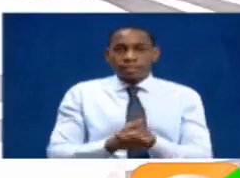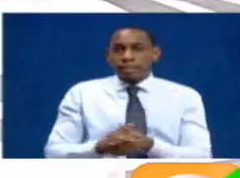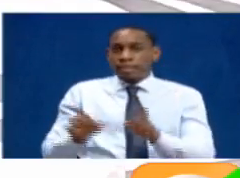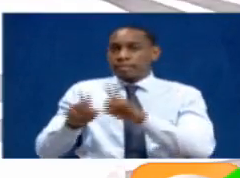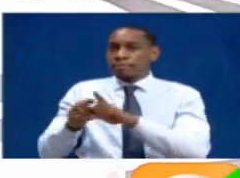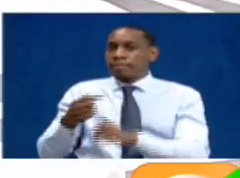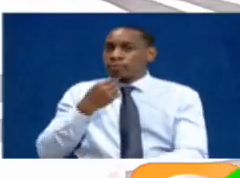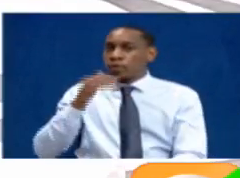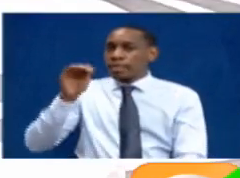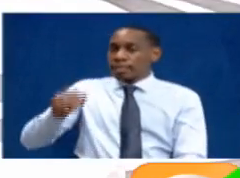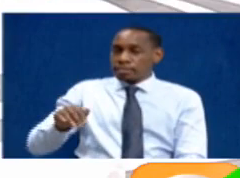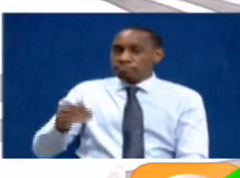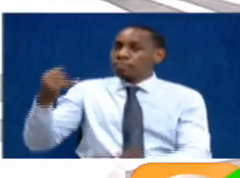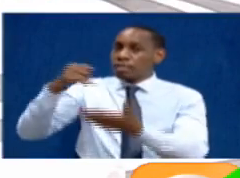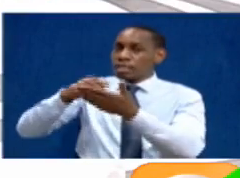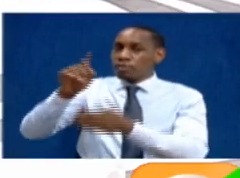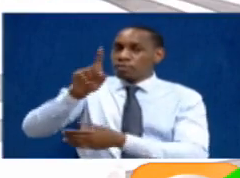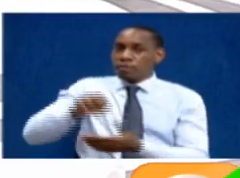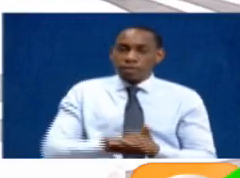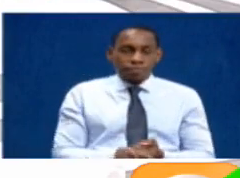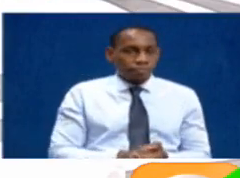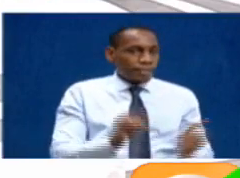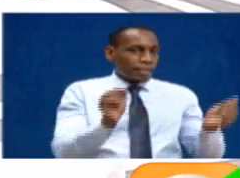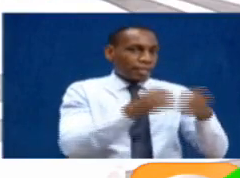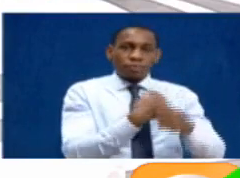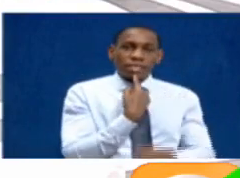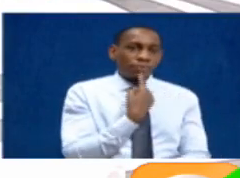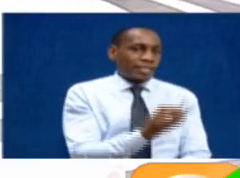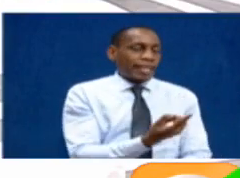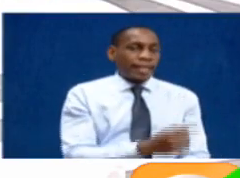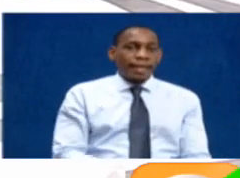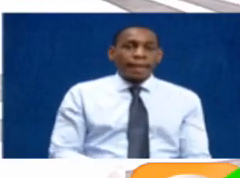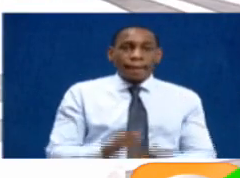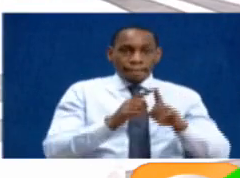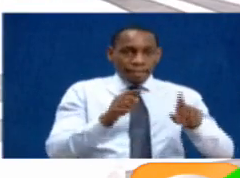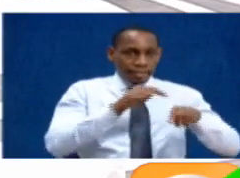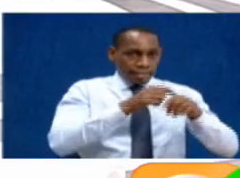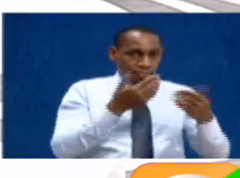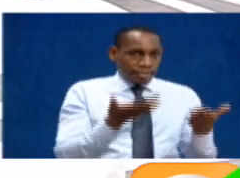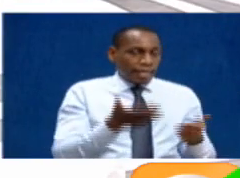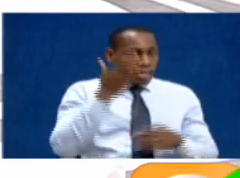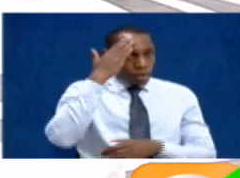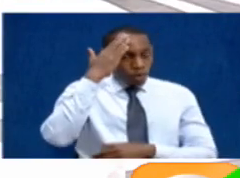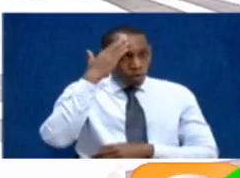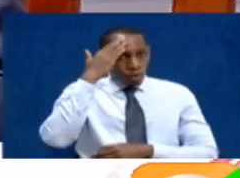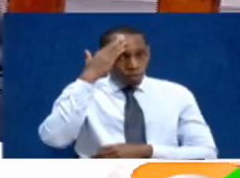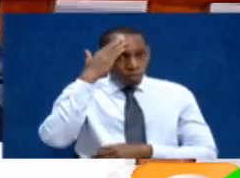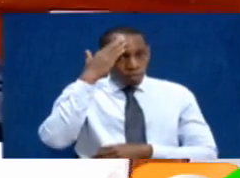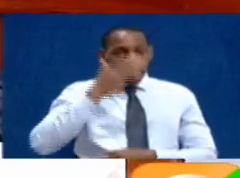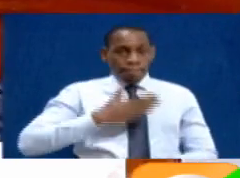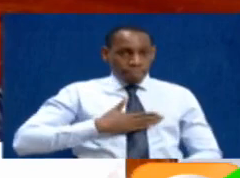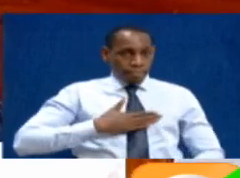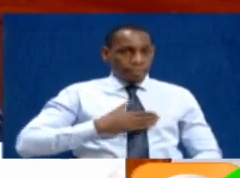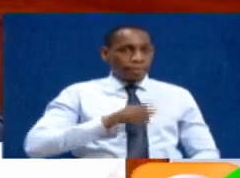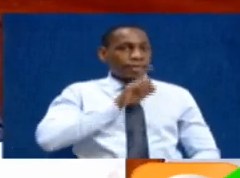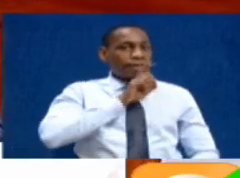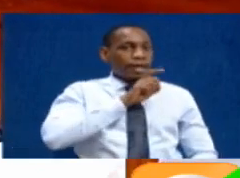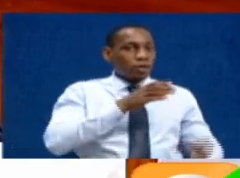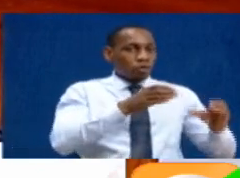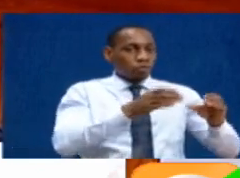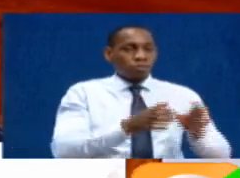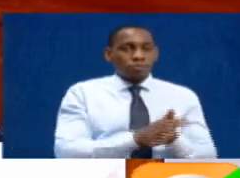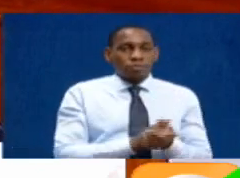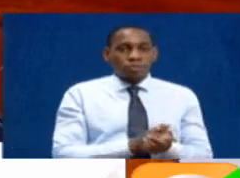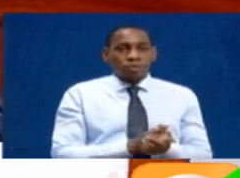Gideon Moi be on the ticket? That one I can't tell you. But currently, you know, I am KANU. We are